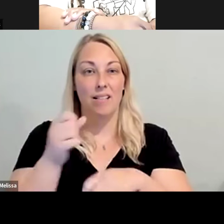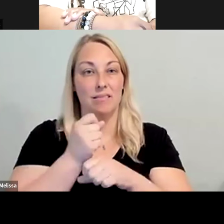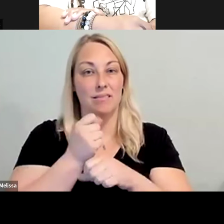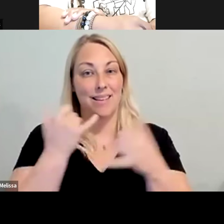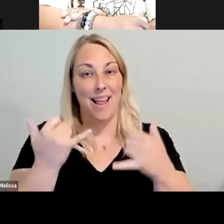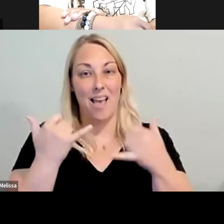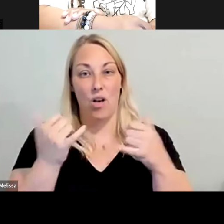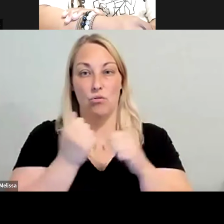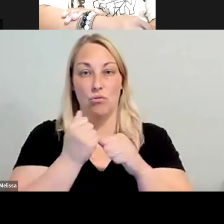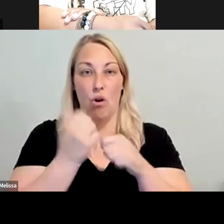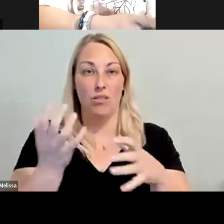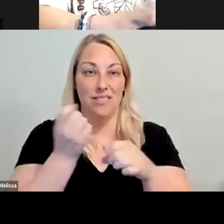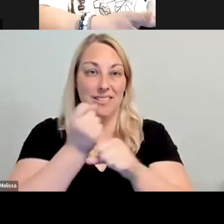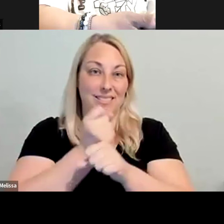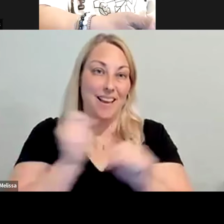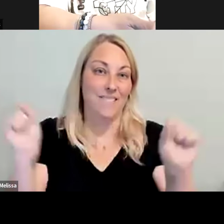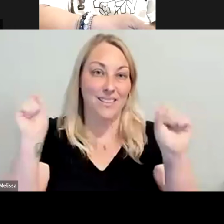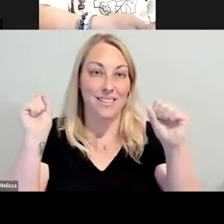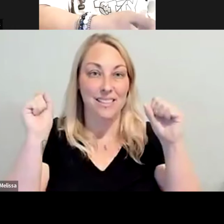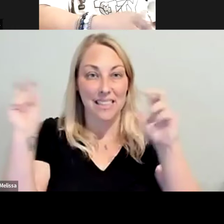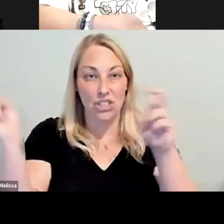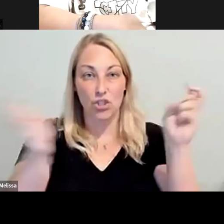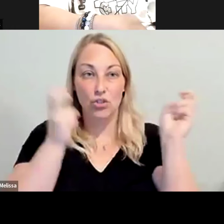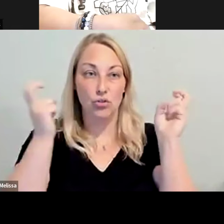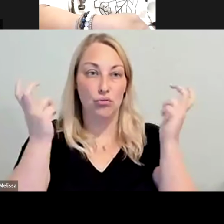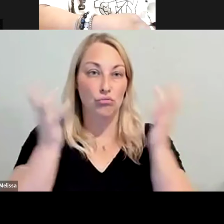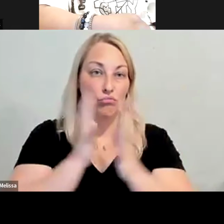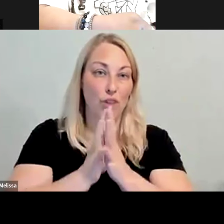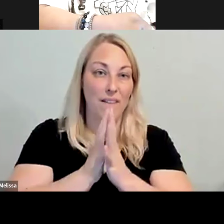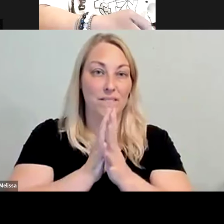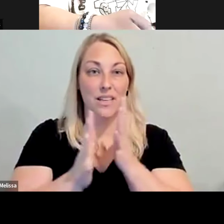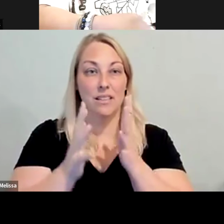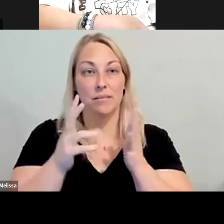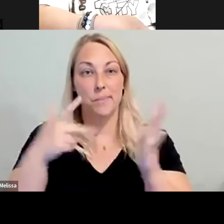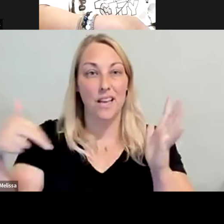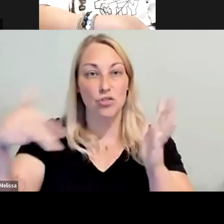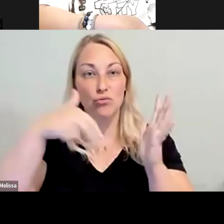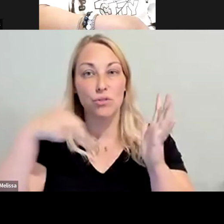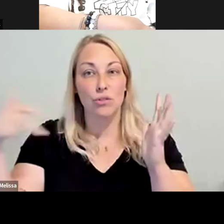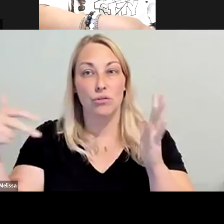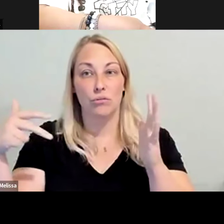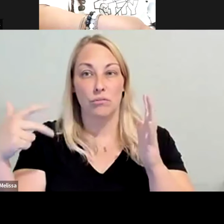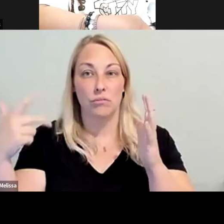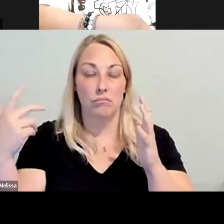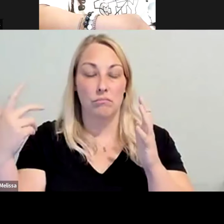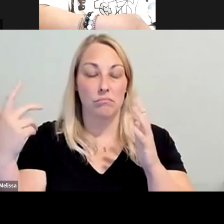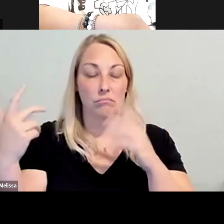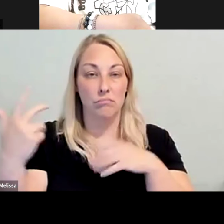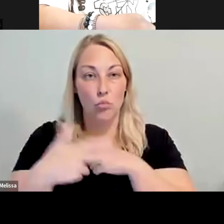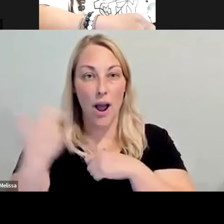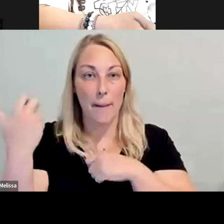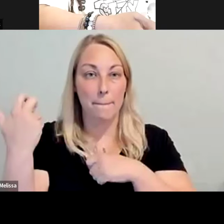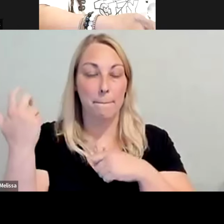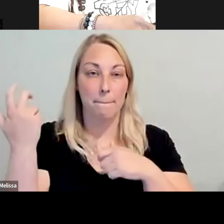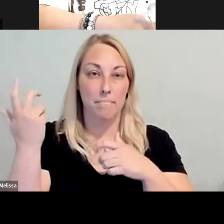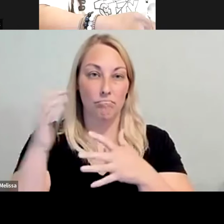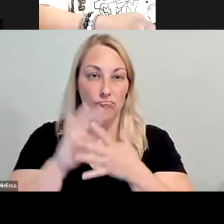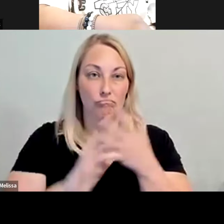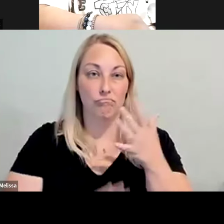all kinds and crime as well. So I think it's a very serious and an important issue.